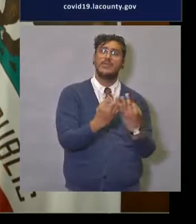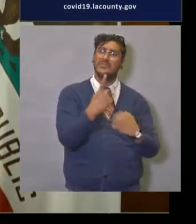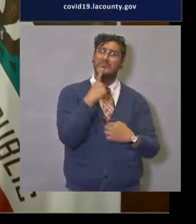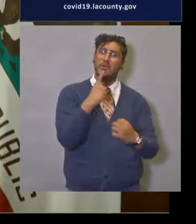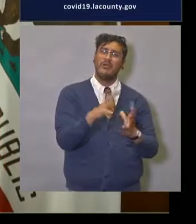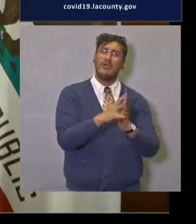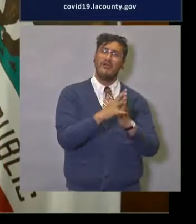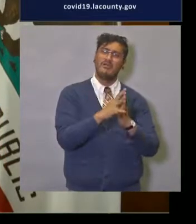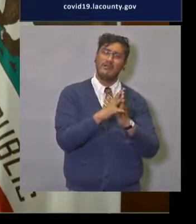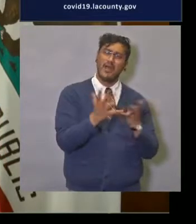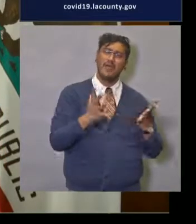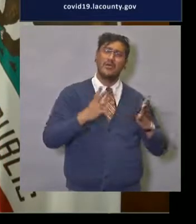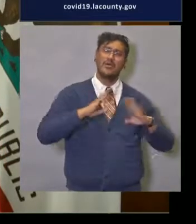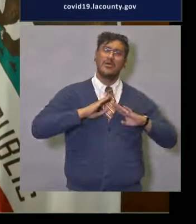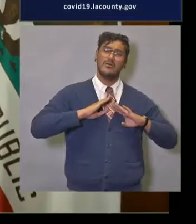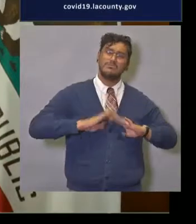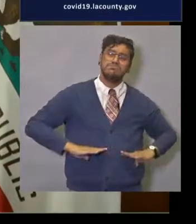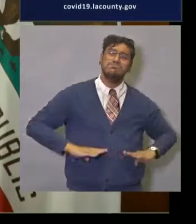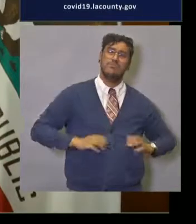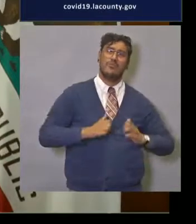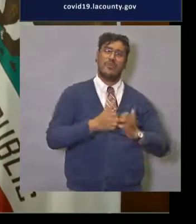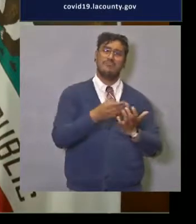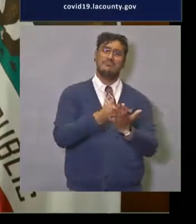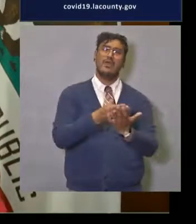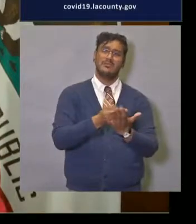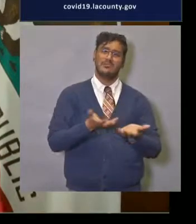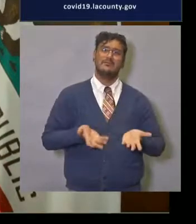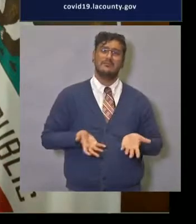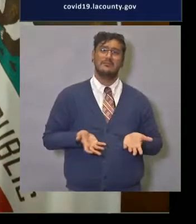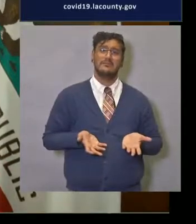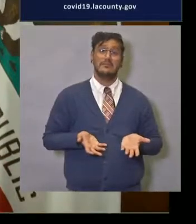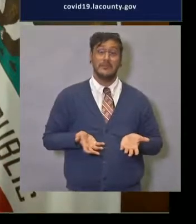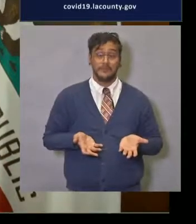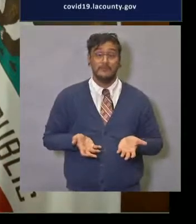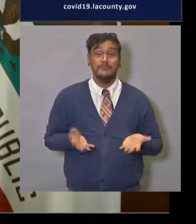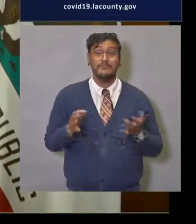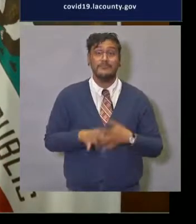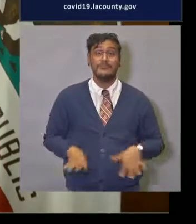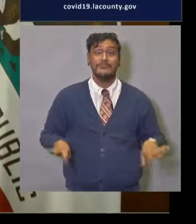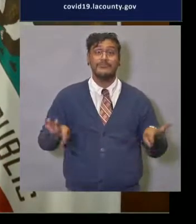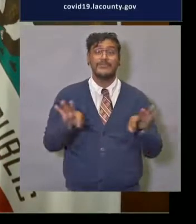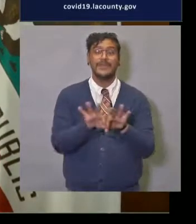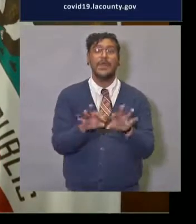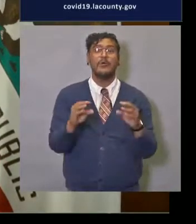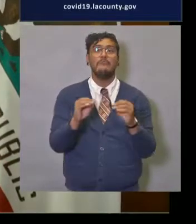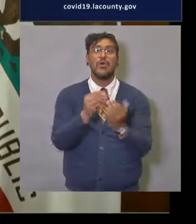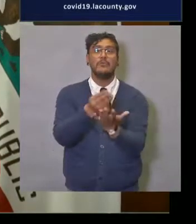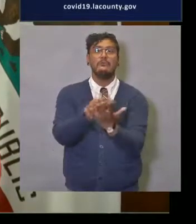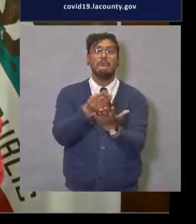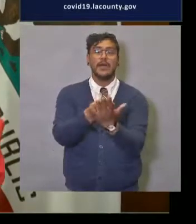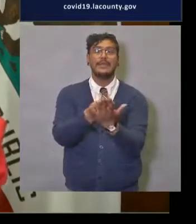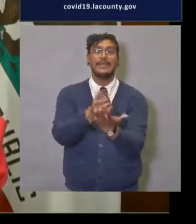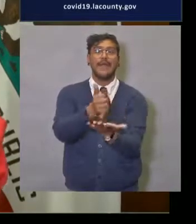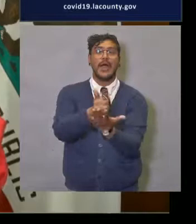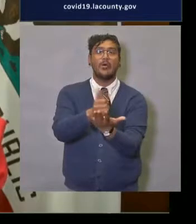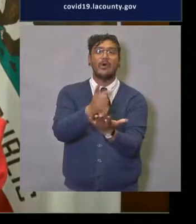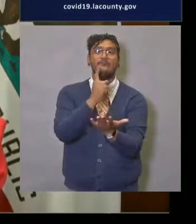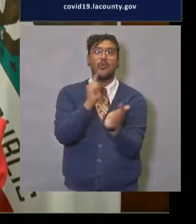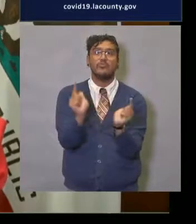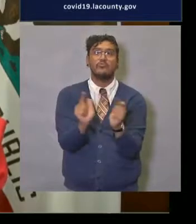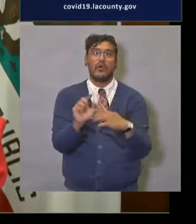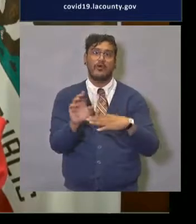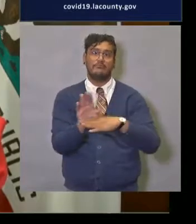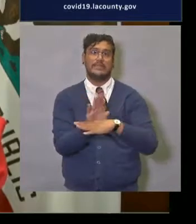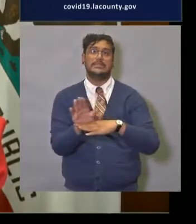relief to help make ends meet. Critically, it extends additional fiscal relief to hard-hit small